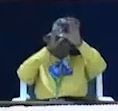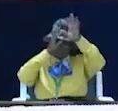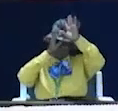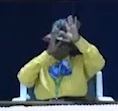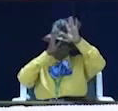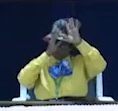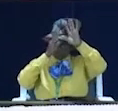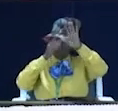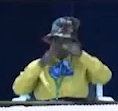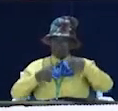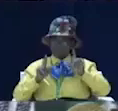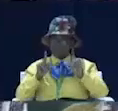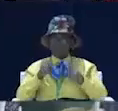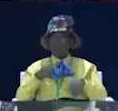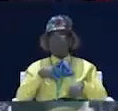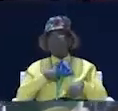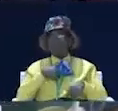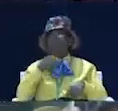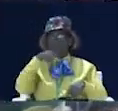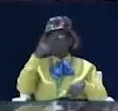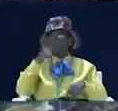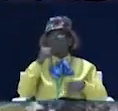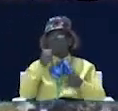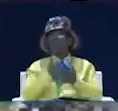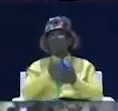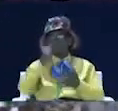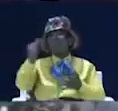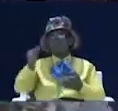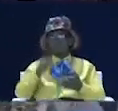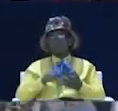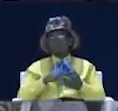Let me say amen to this one.